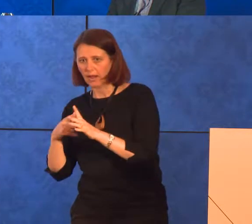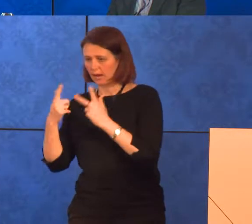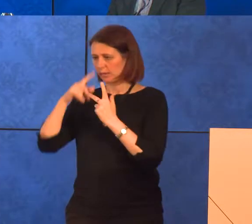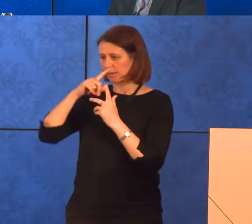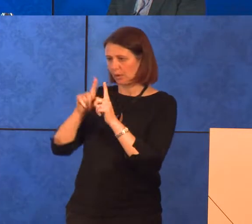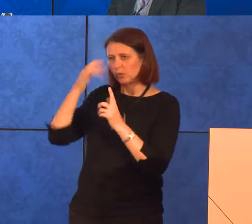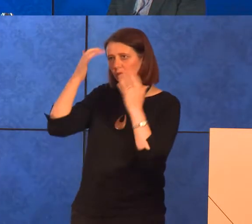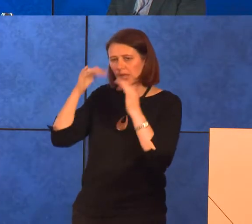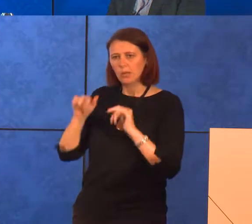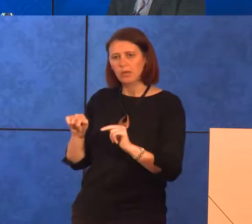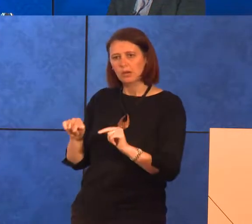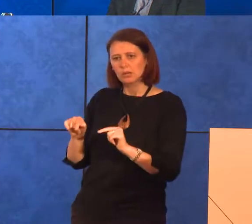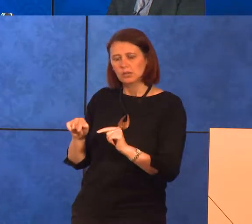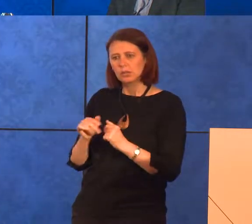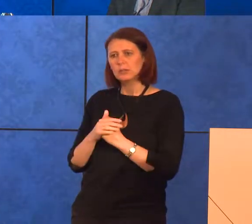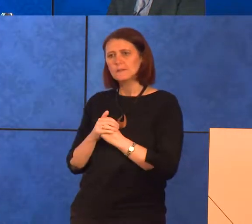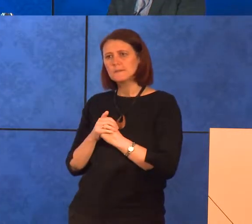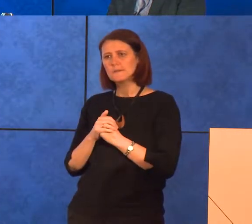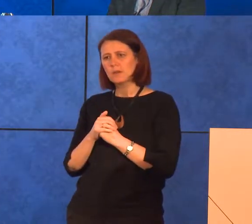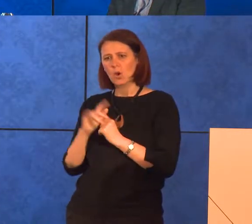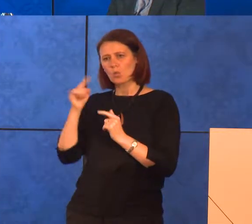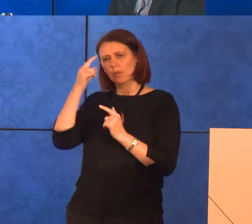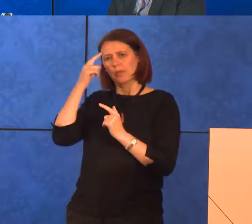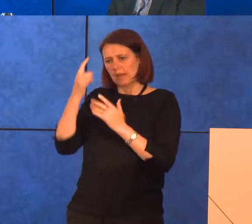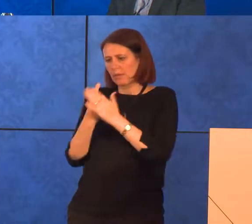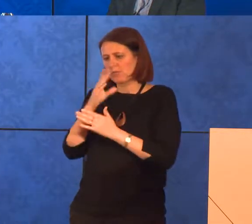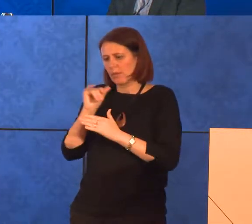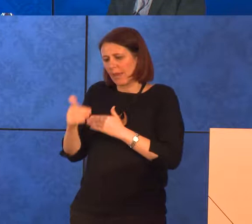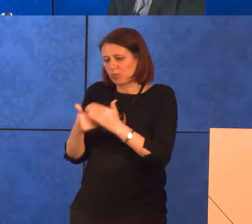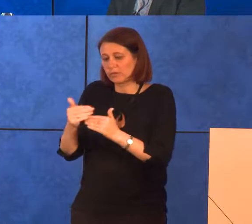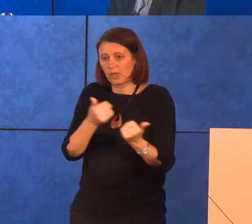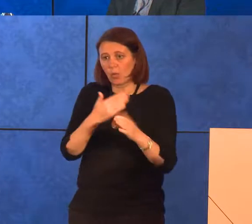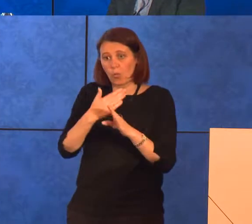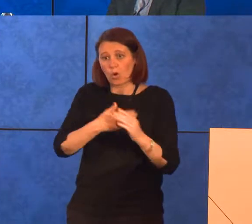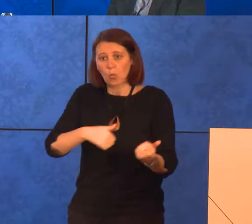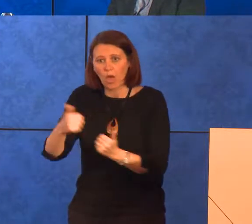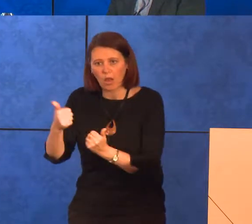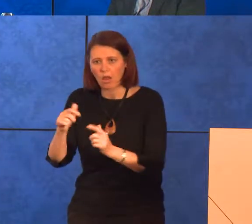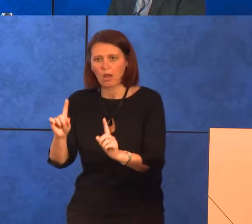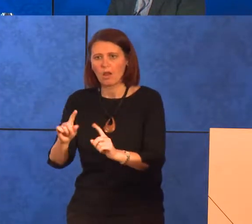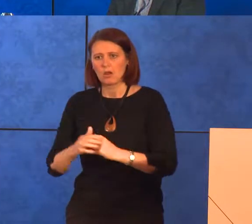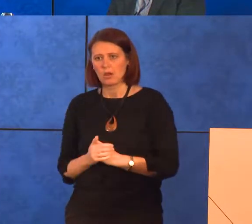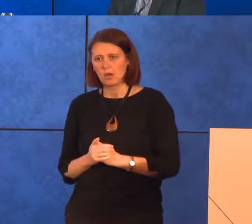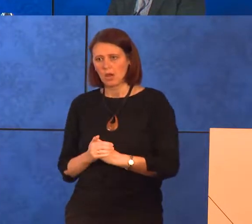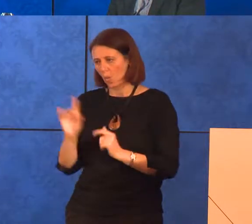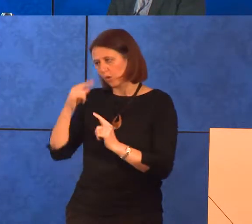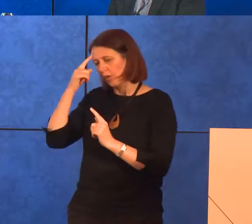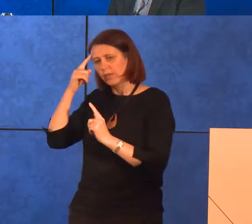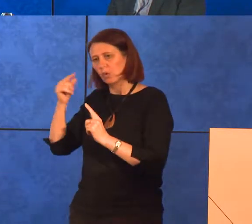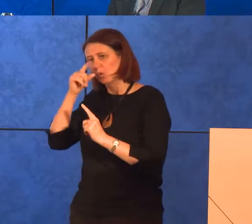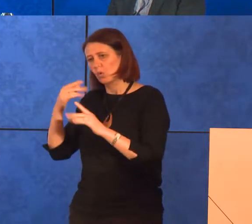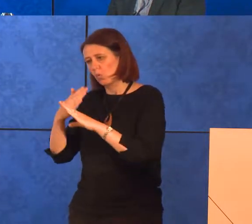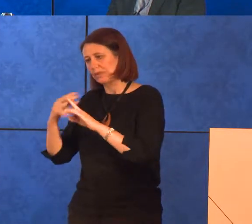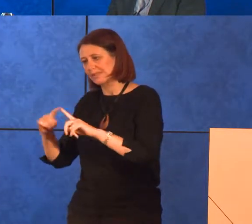about. What do you think came out of that process that worked well, and what do you think could work differently in terms of